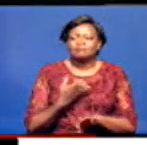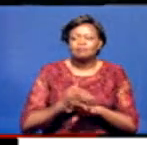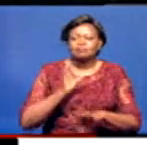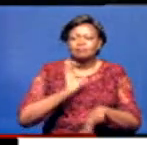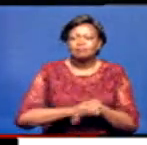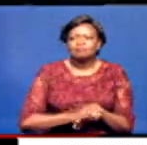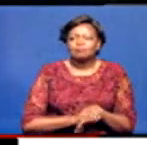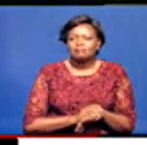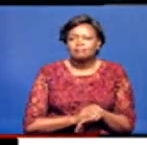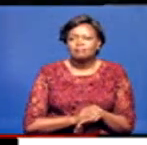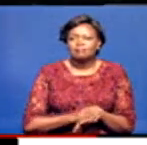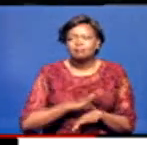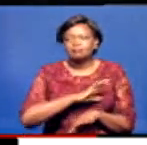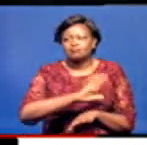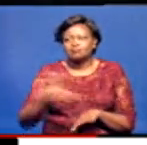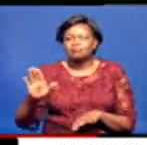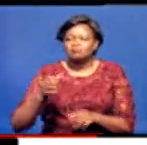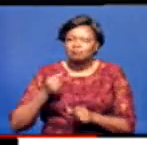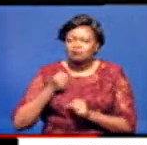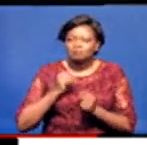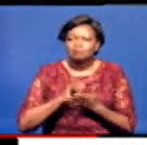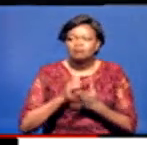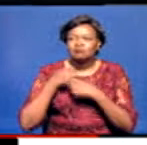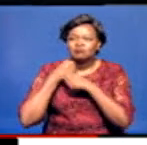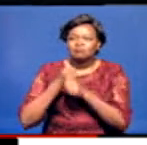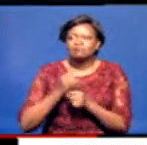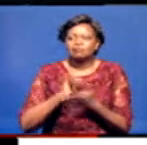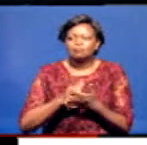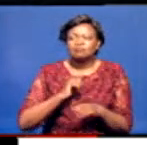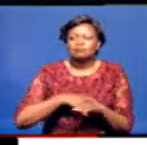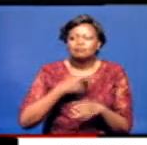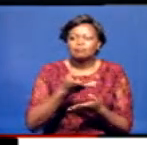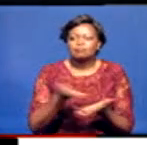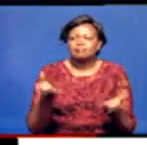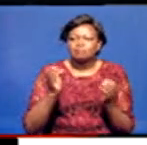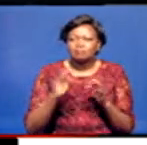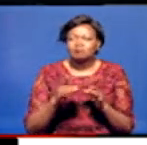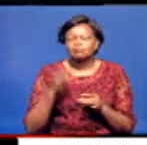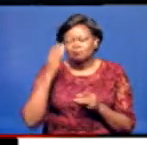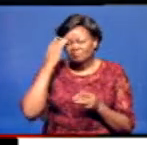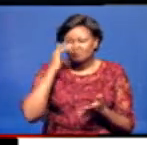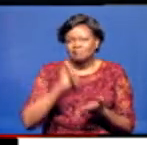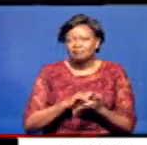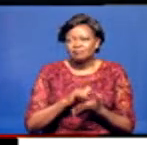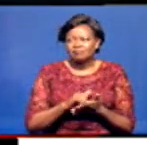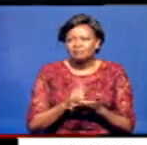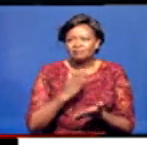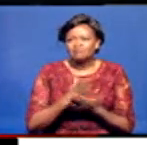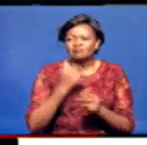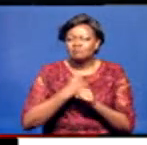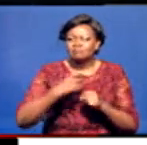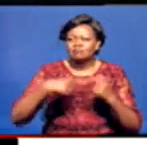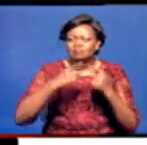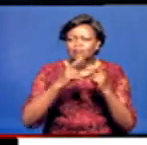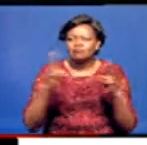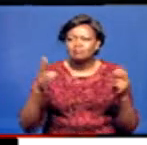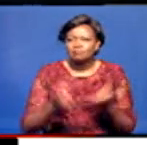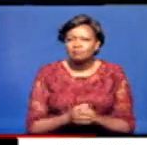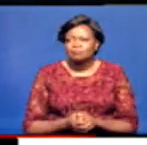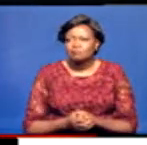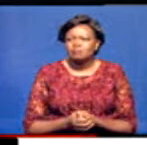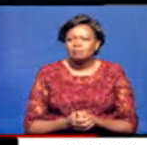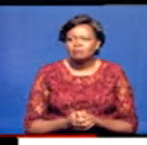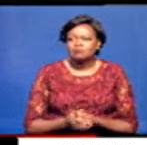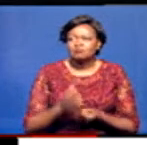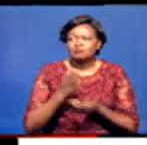those fundis that you may trust. Hata kama hauko, unajua kazi inaendelea. So